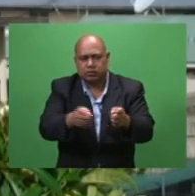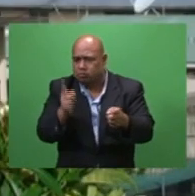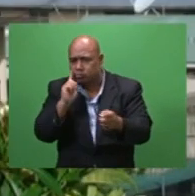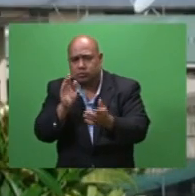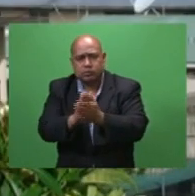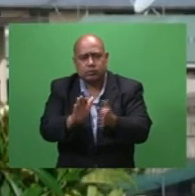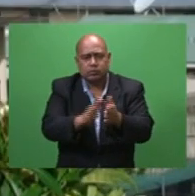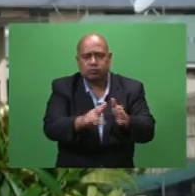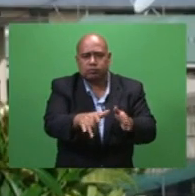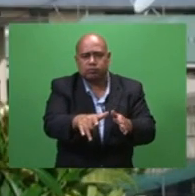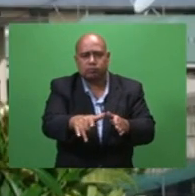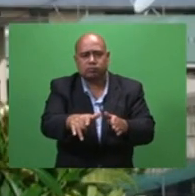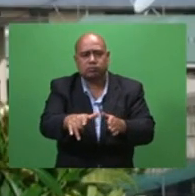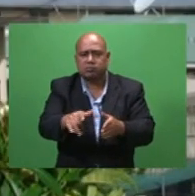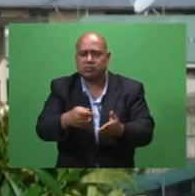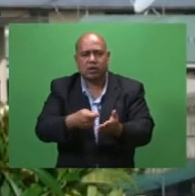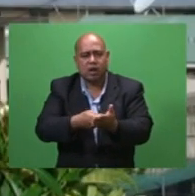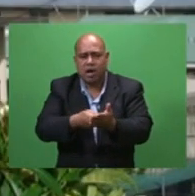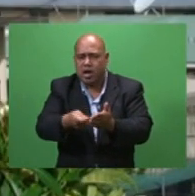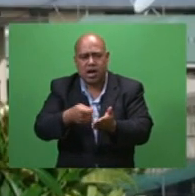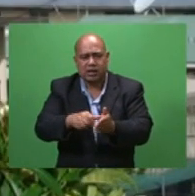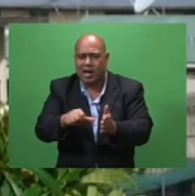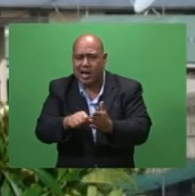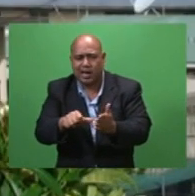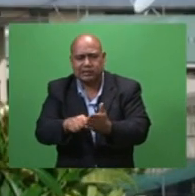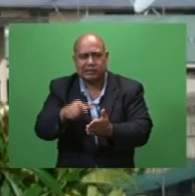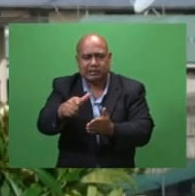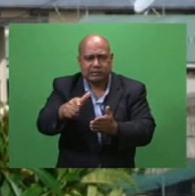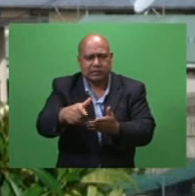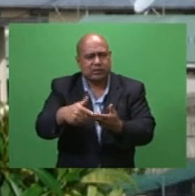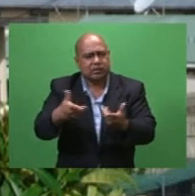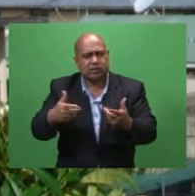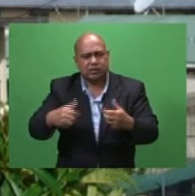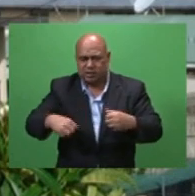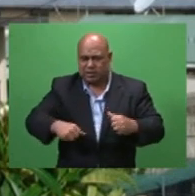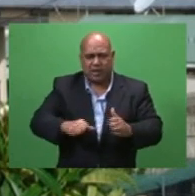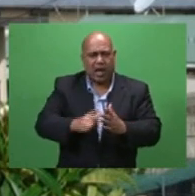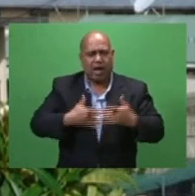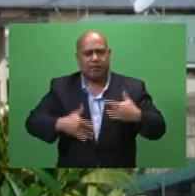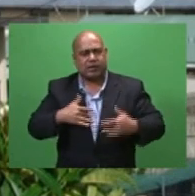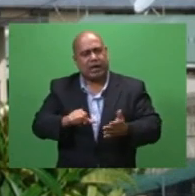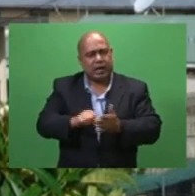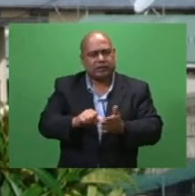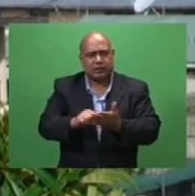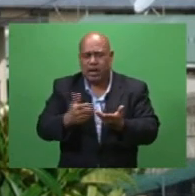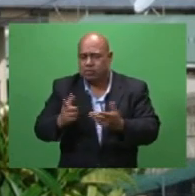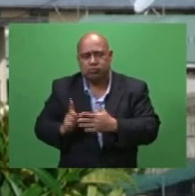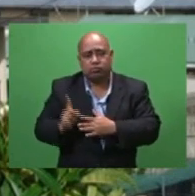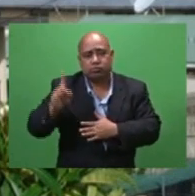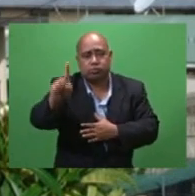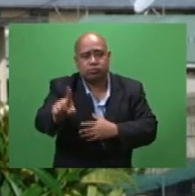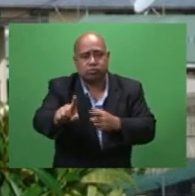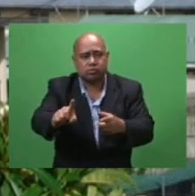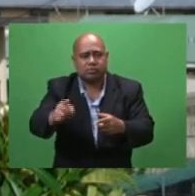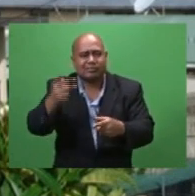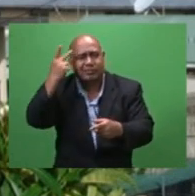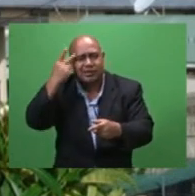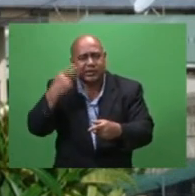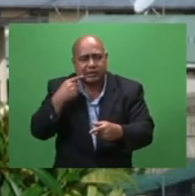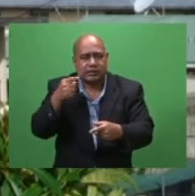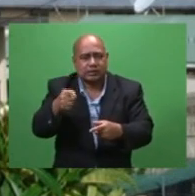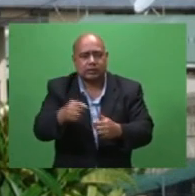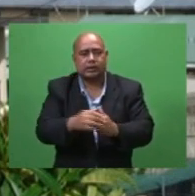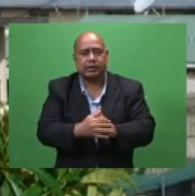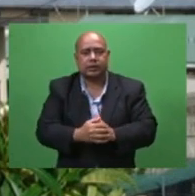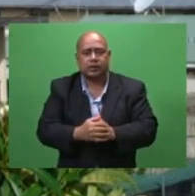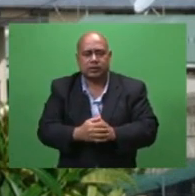pooling resources together. Others are just leaving and going and staying with their parents. Some are even going back